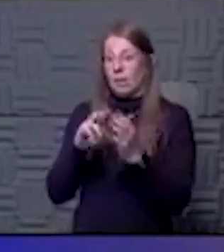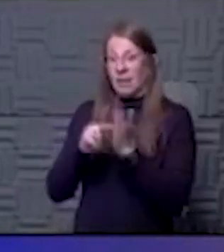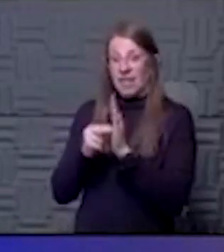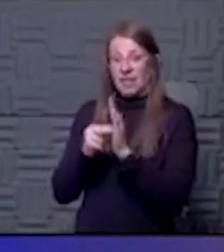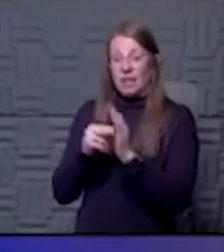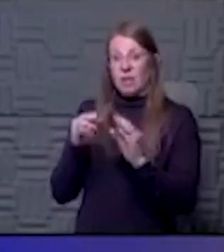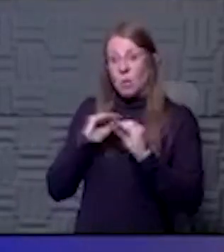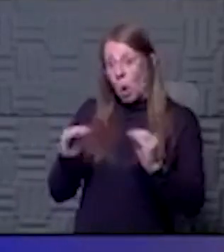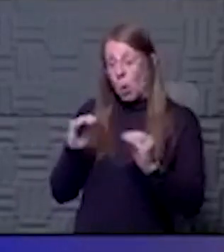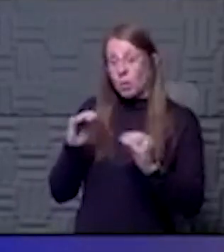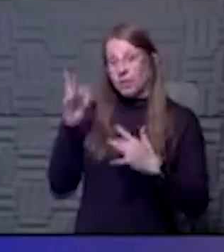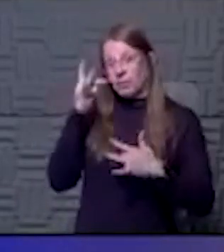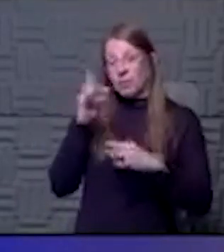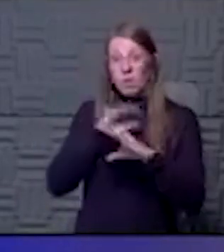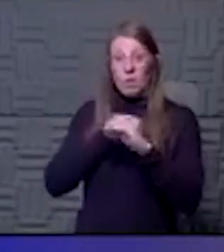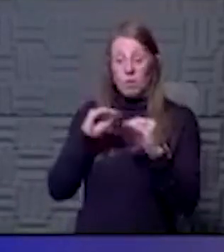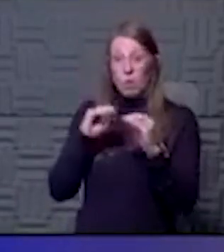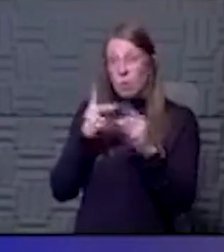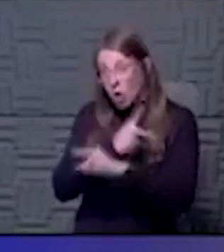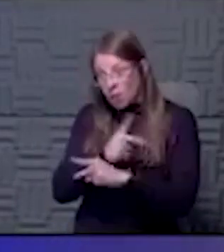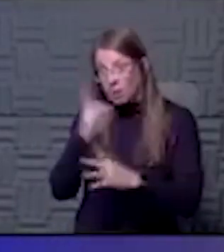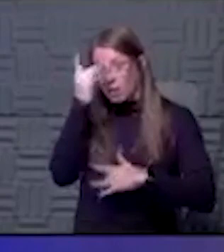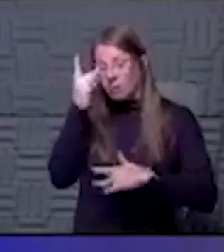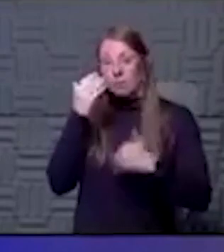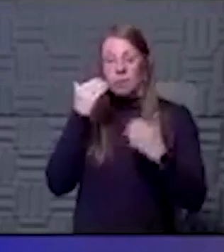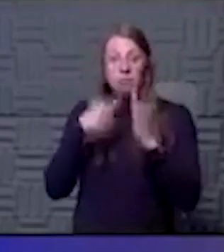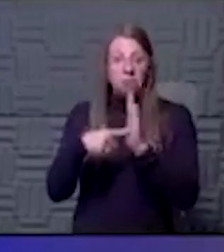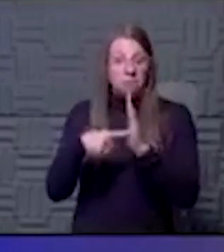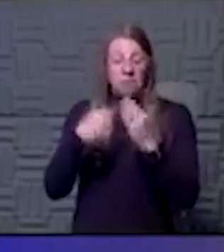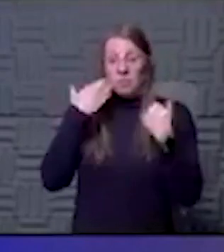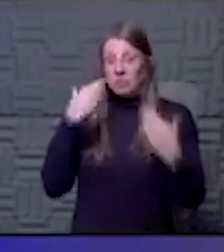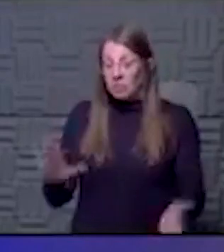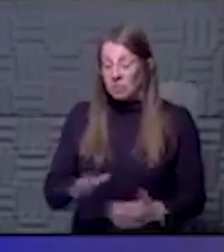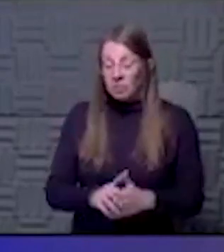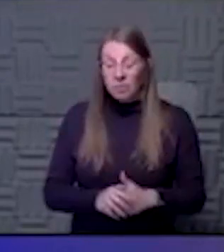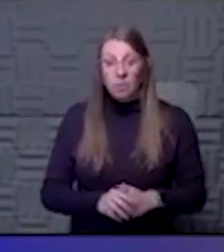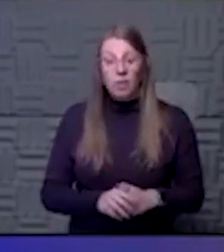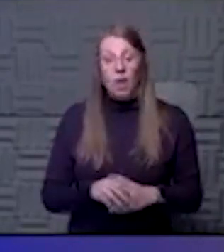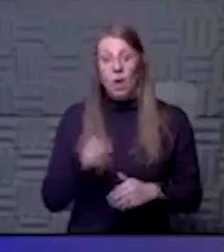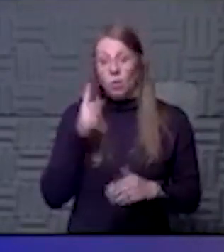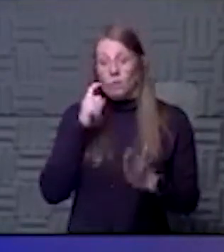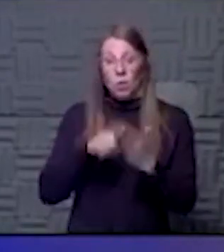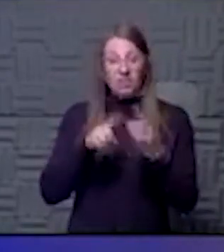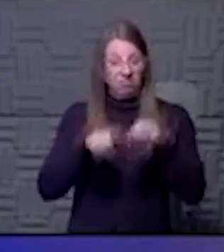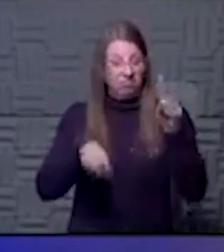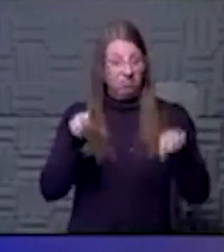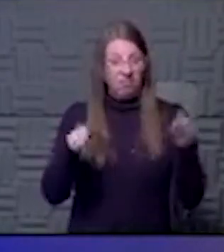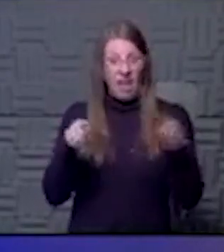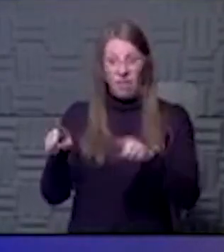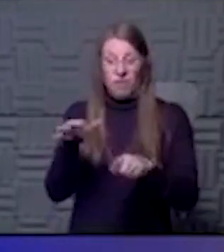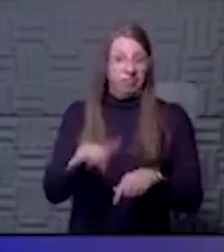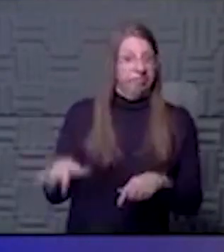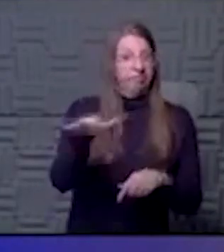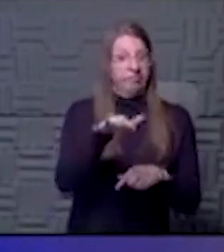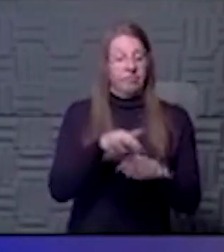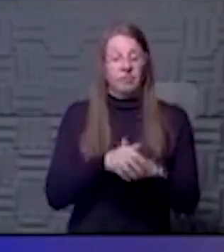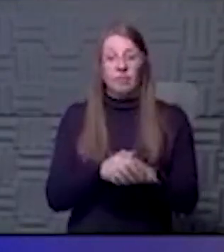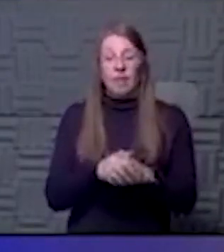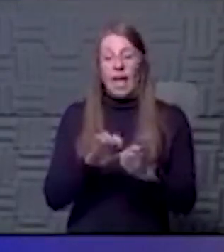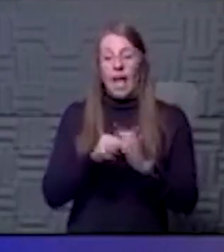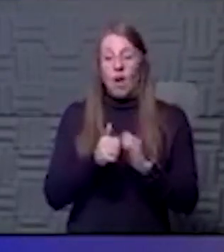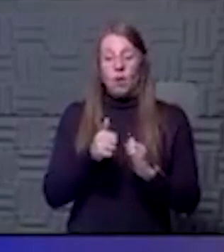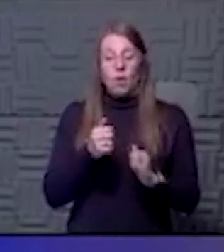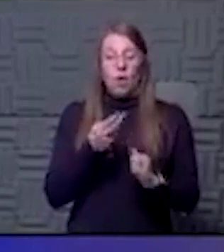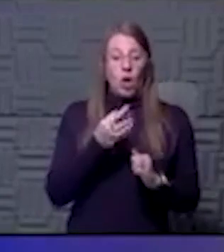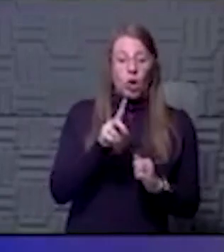before? We've seen the gambit in the published cases. So we are starting to learn that. How will that affect vaccination and herd